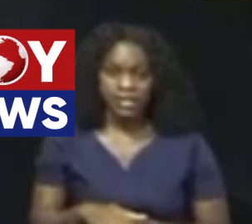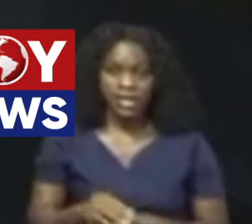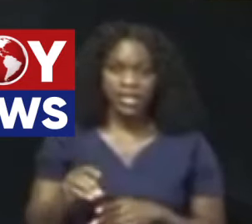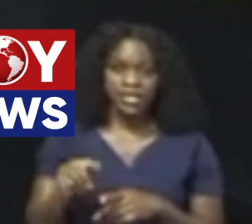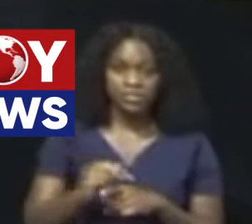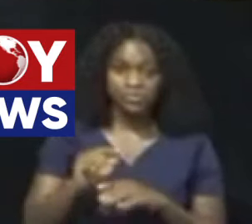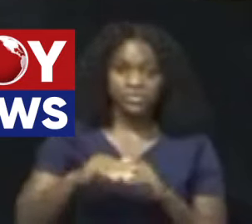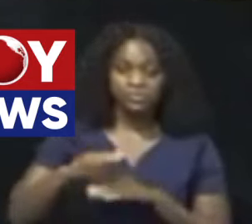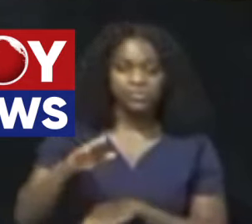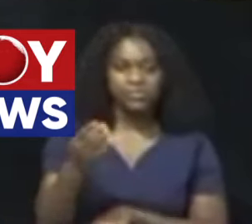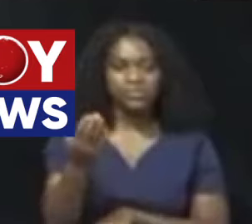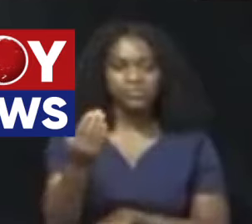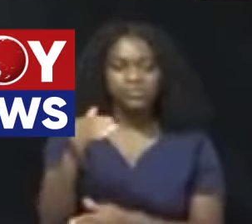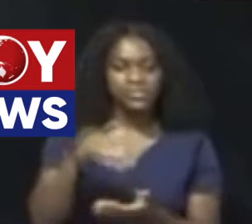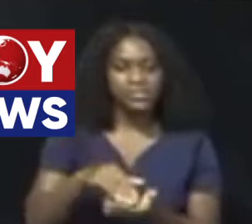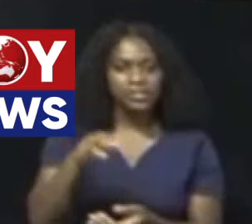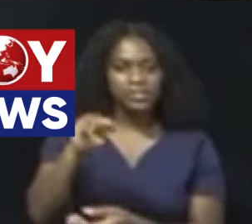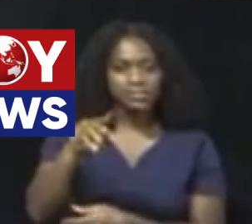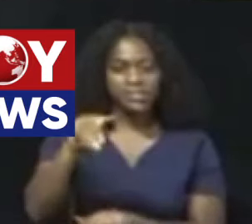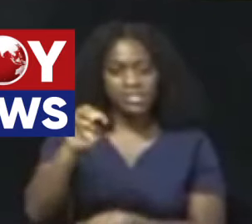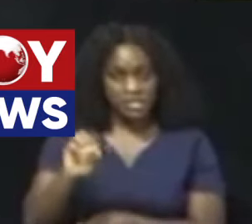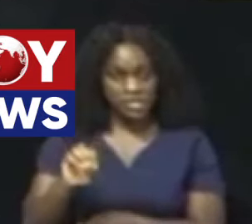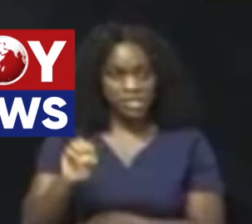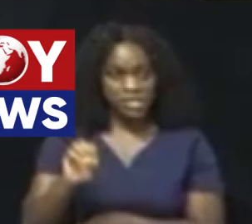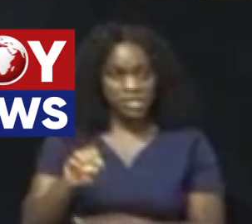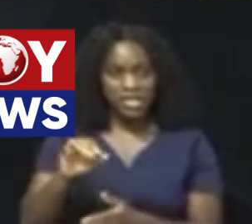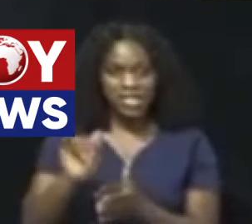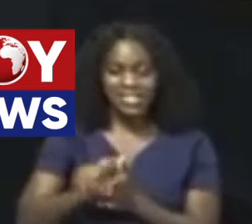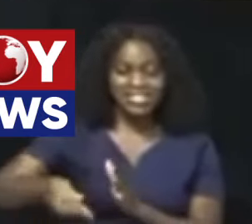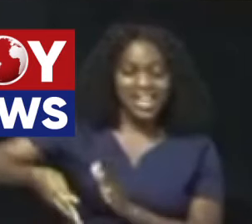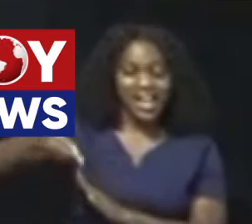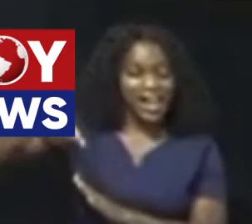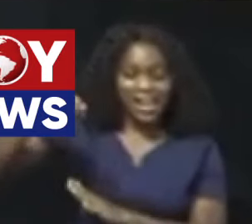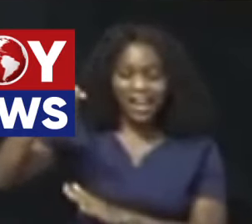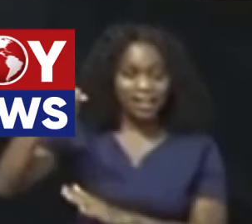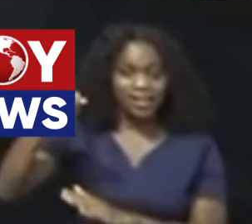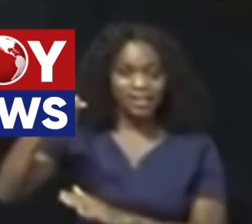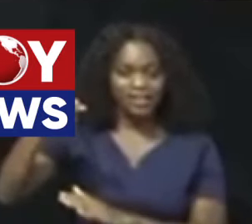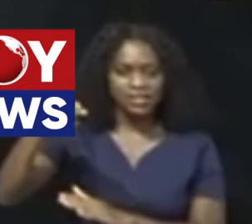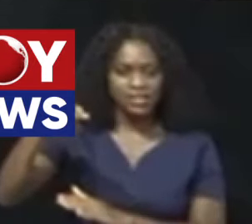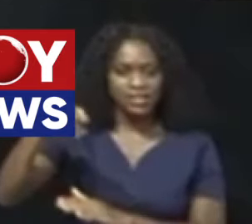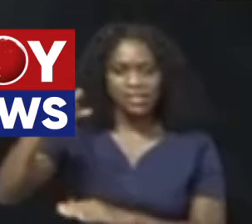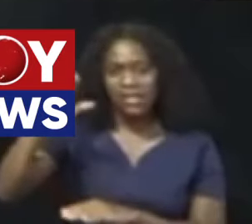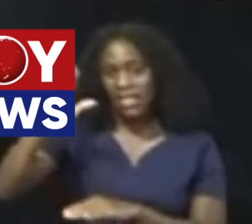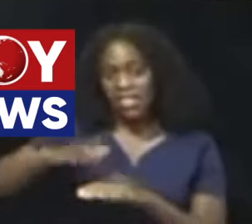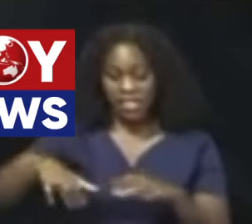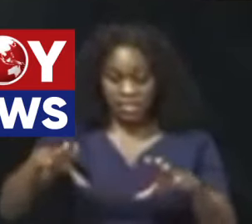have gone beyond 14,000 NTU, which is far, far higher than the